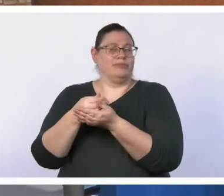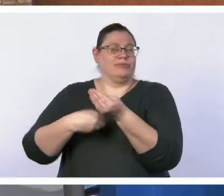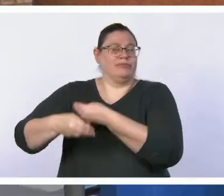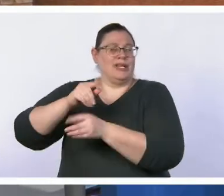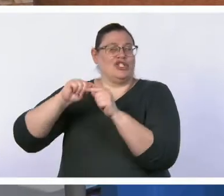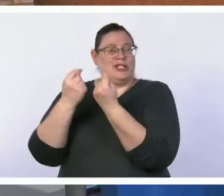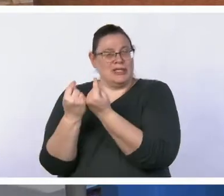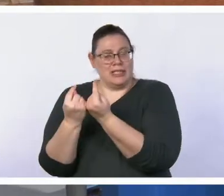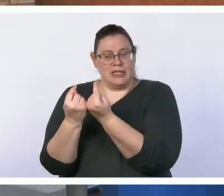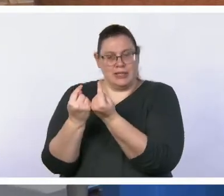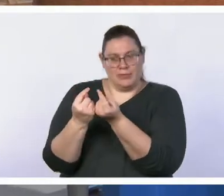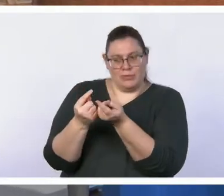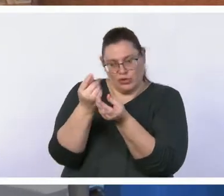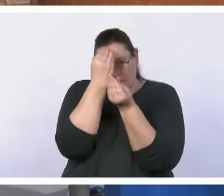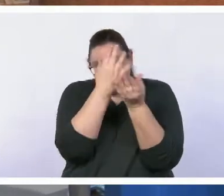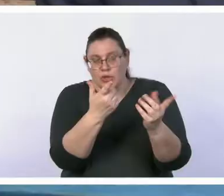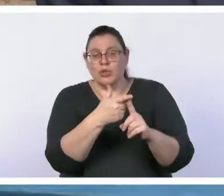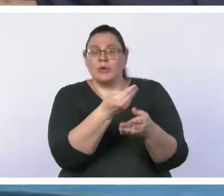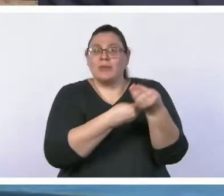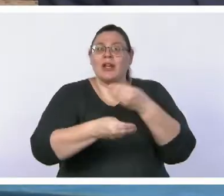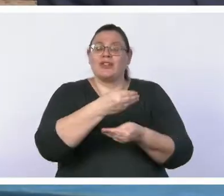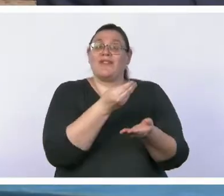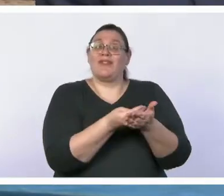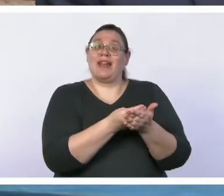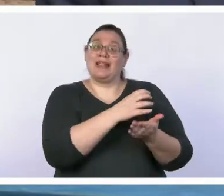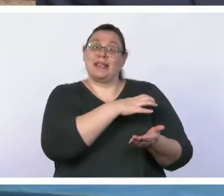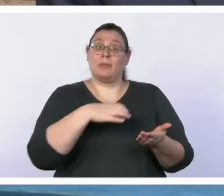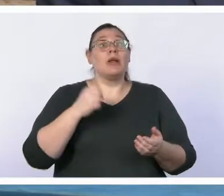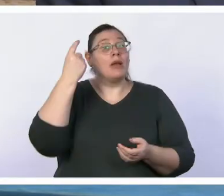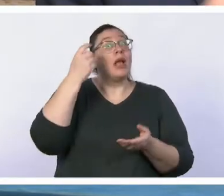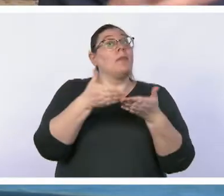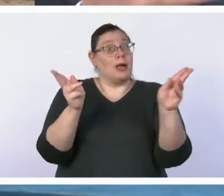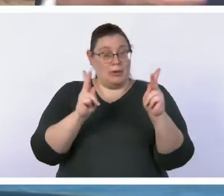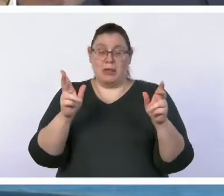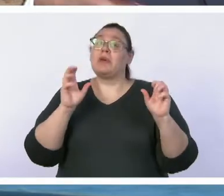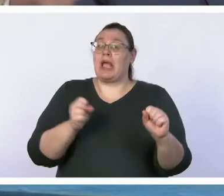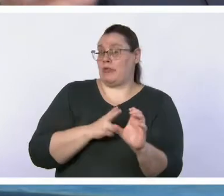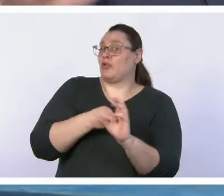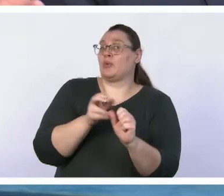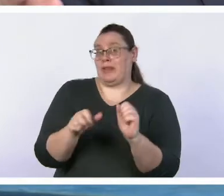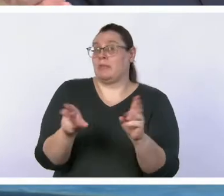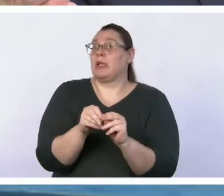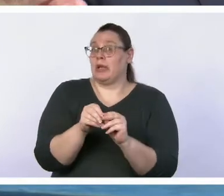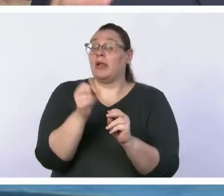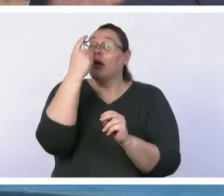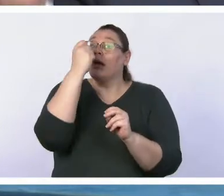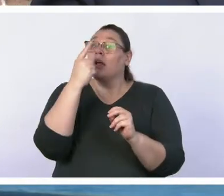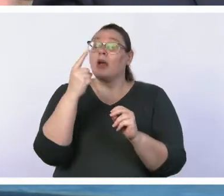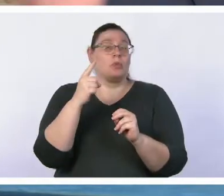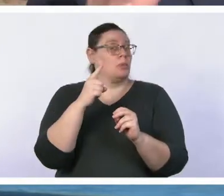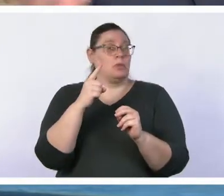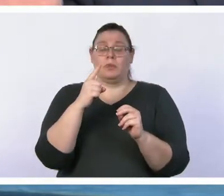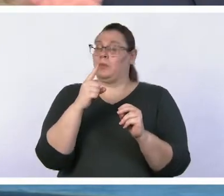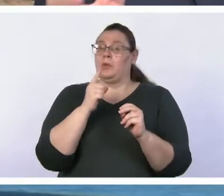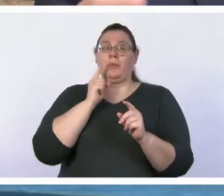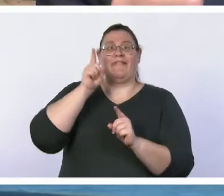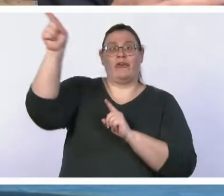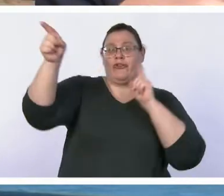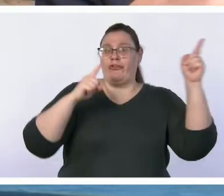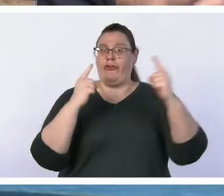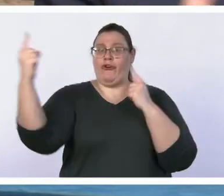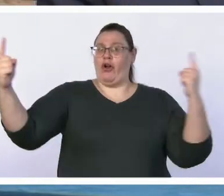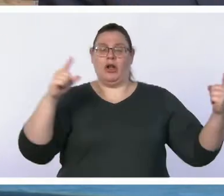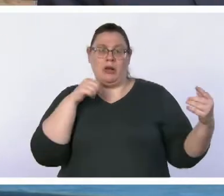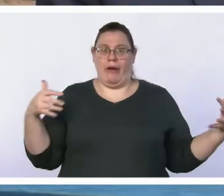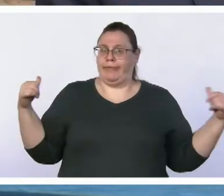to report to the Budget and Finance Committee. And the public will be able to participate in that meeting as well. It'll be socially distanced, we'll be in remote locations, but